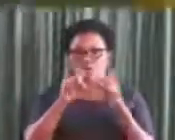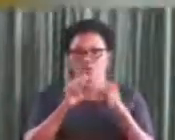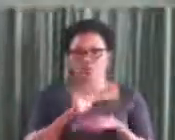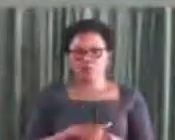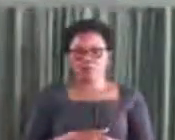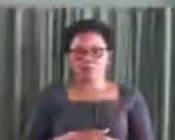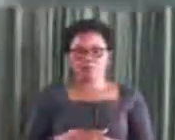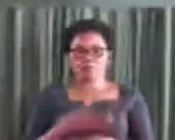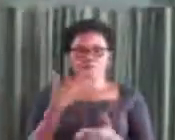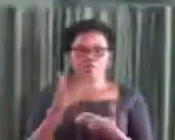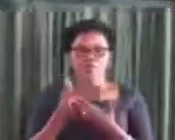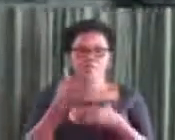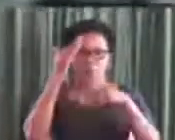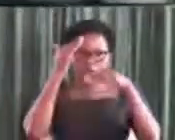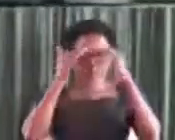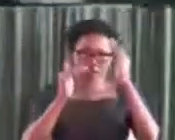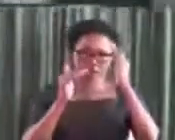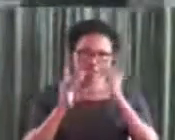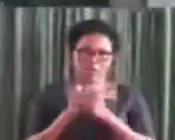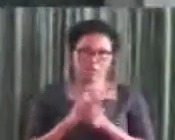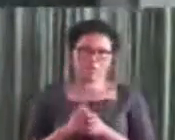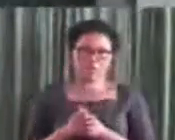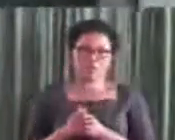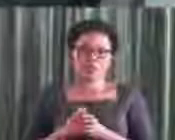Thank you, Professor.